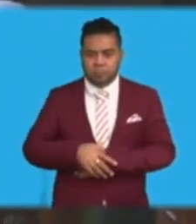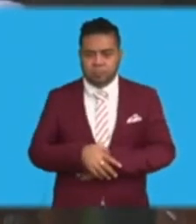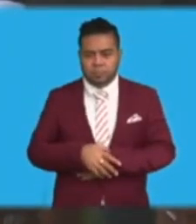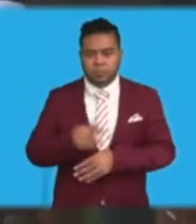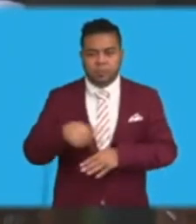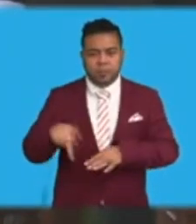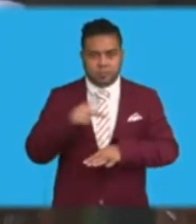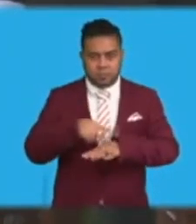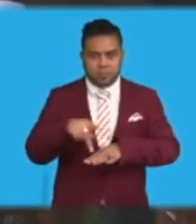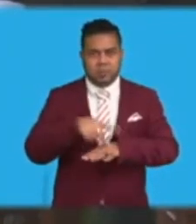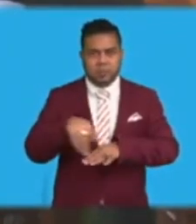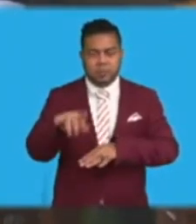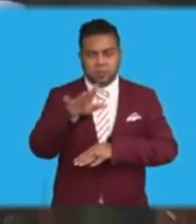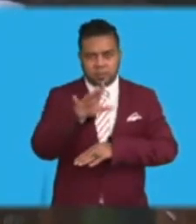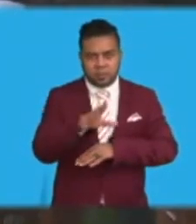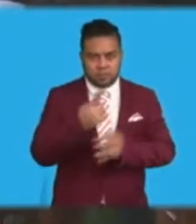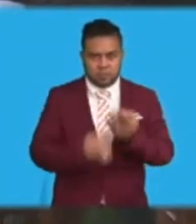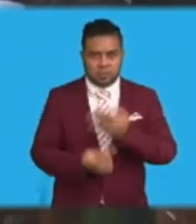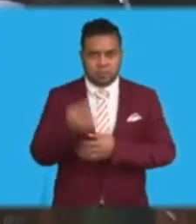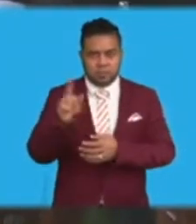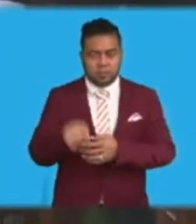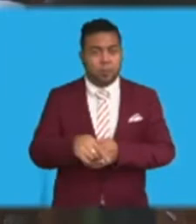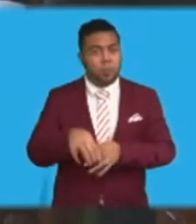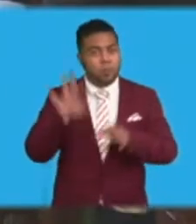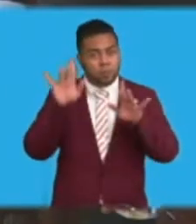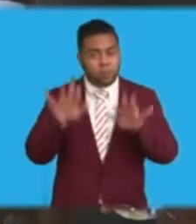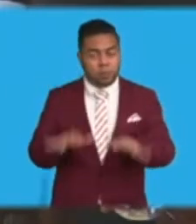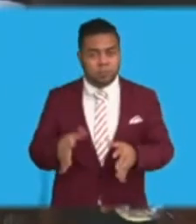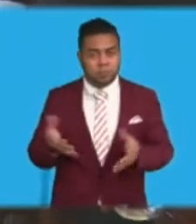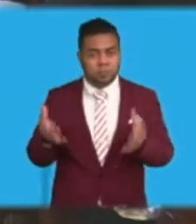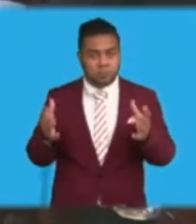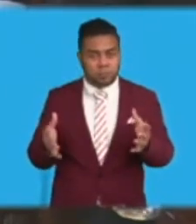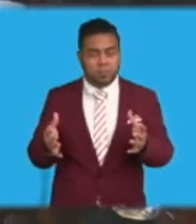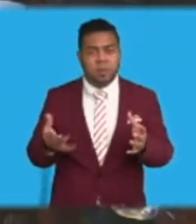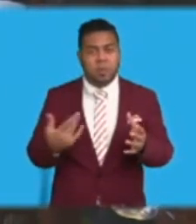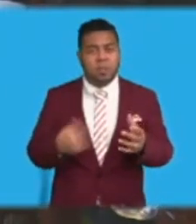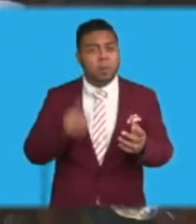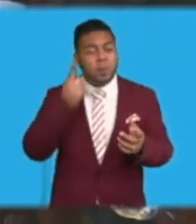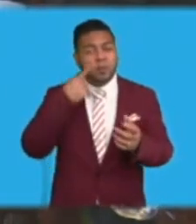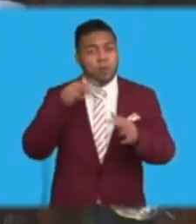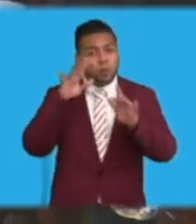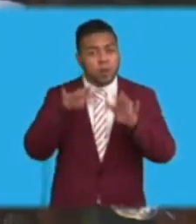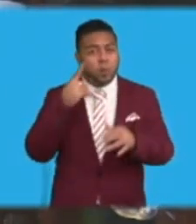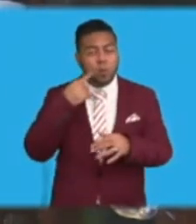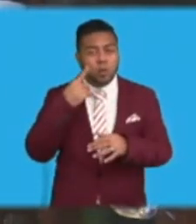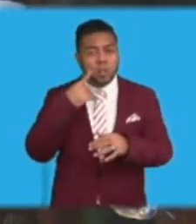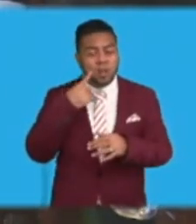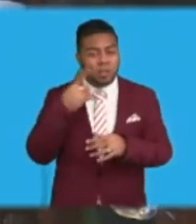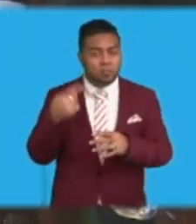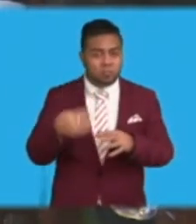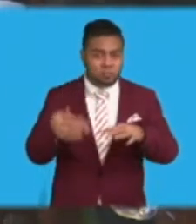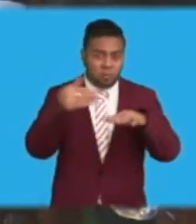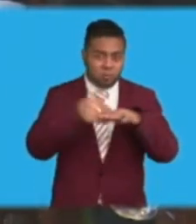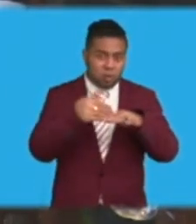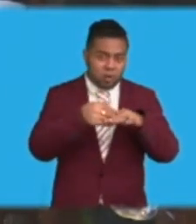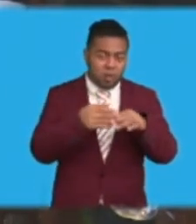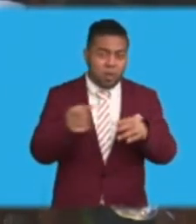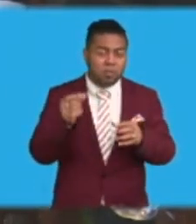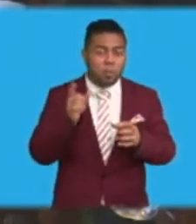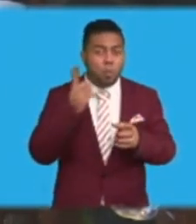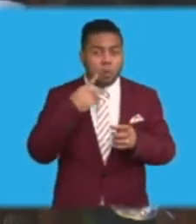when rain falls on catchment, the amount of rainwater that reaches the waterways depends on the characteristics of the